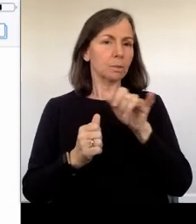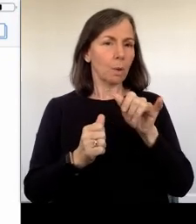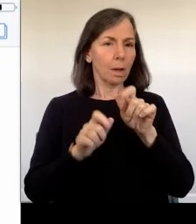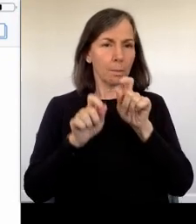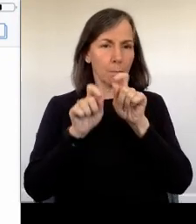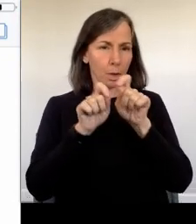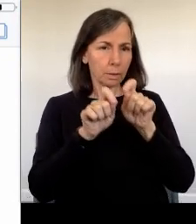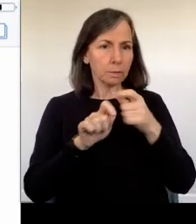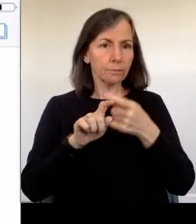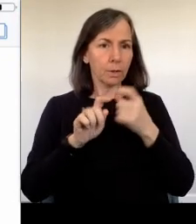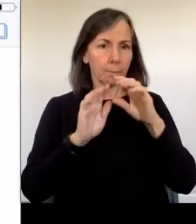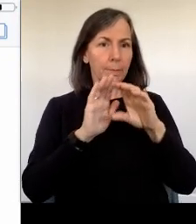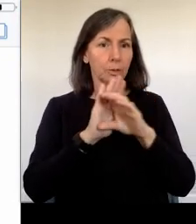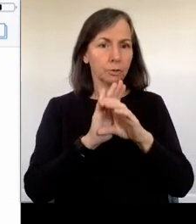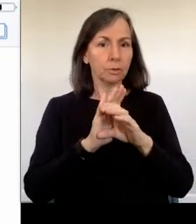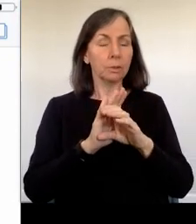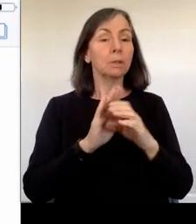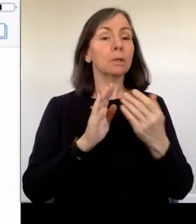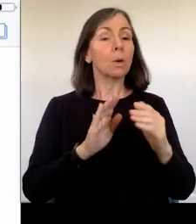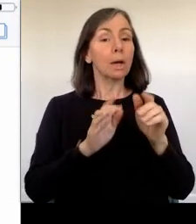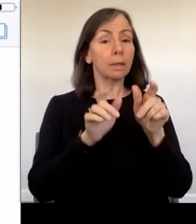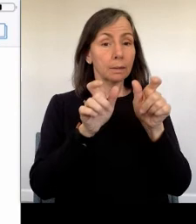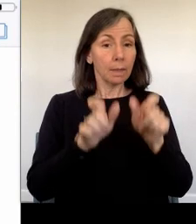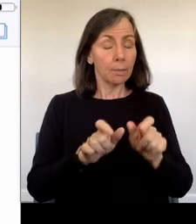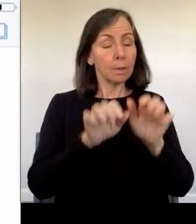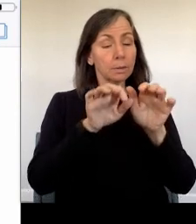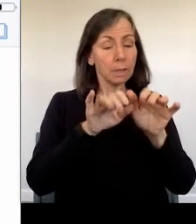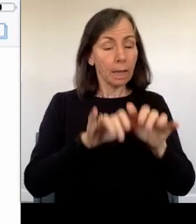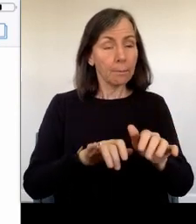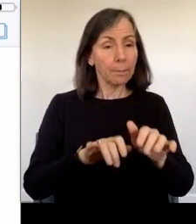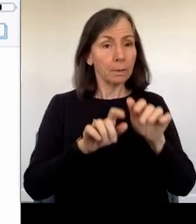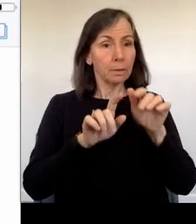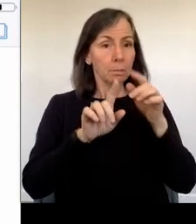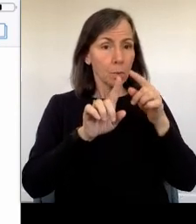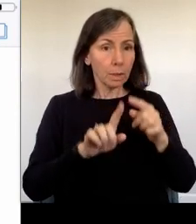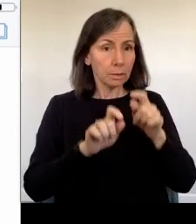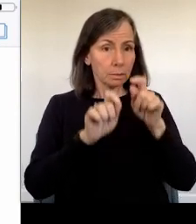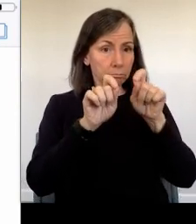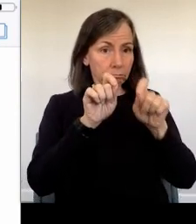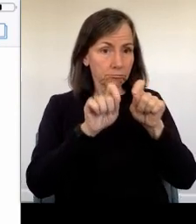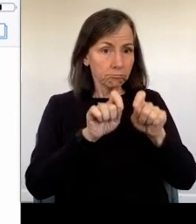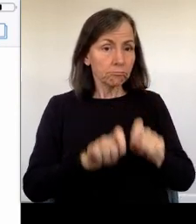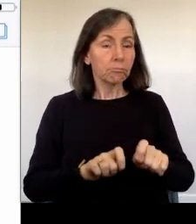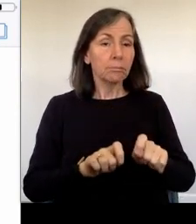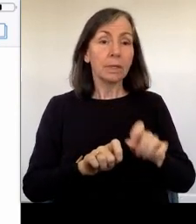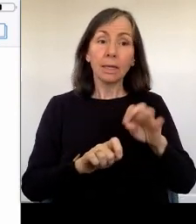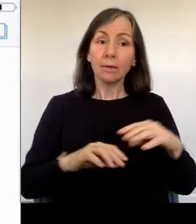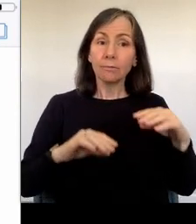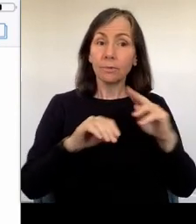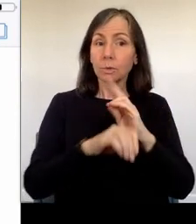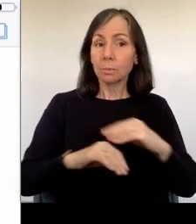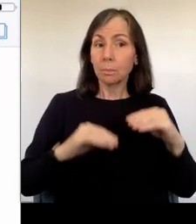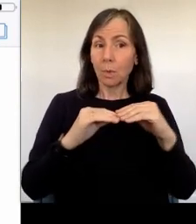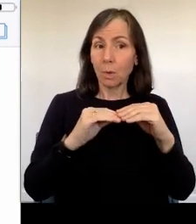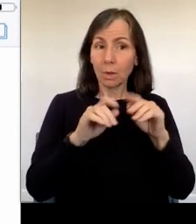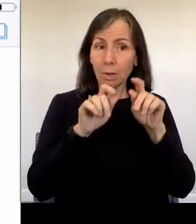Type your points into the table. Hint, the more points you use, the more accurate your graph will be.